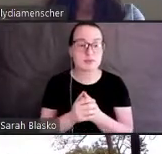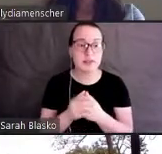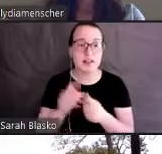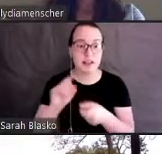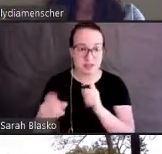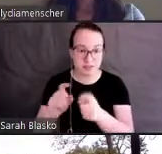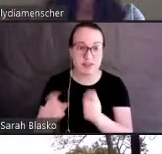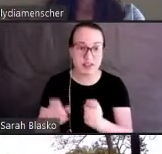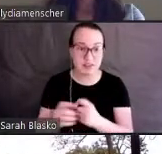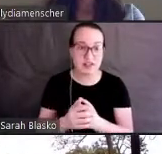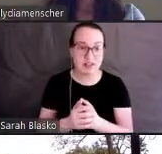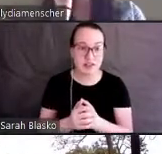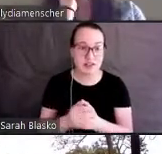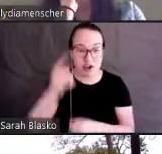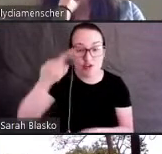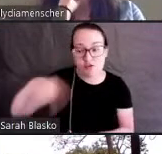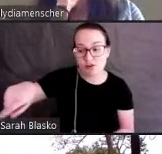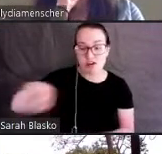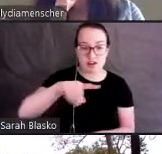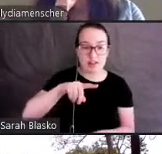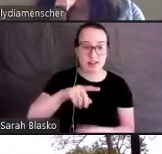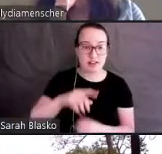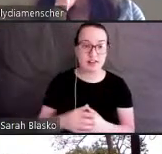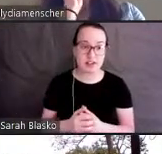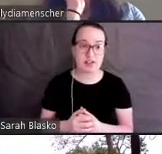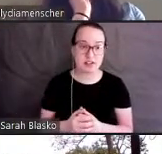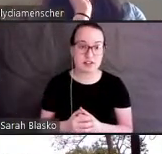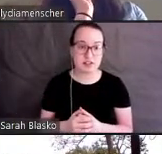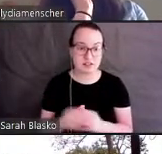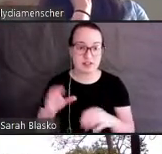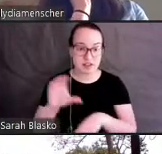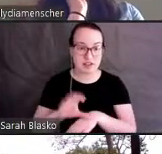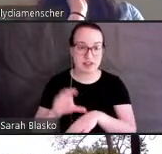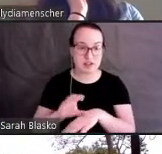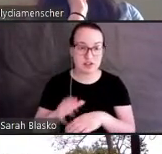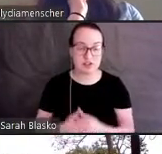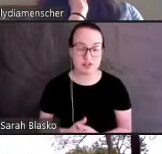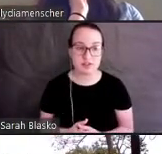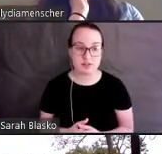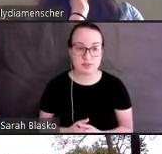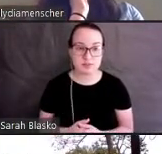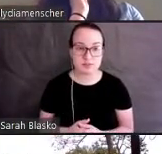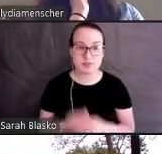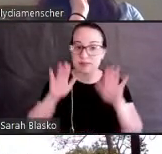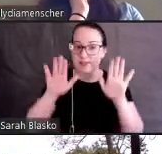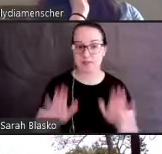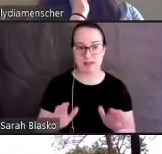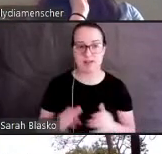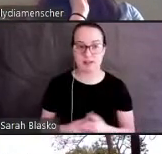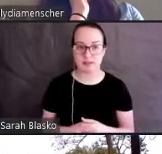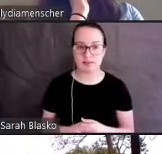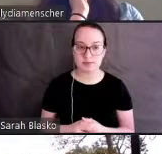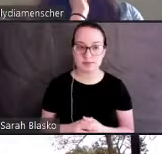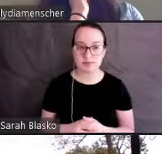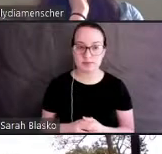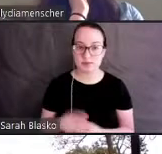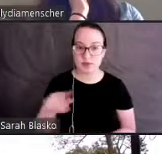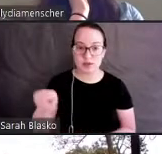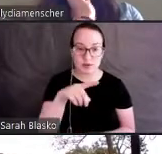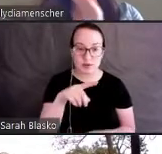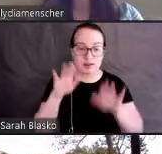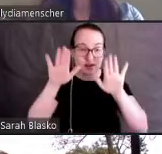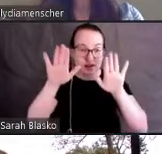to the needs of others is just amazing. You guys are